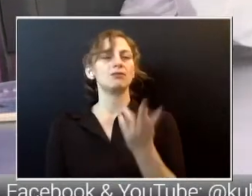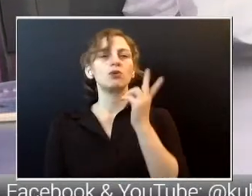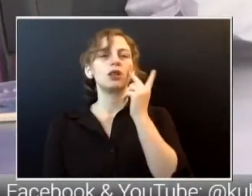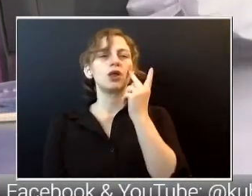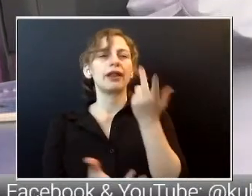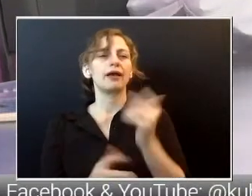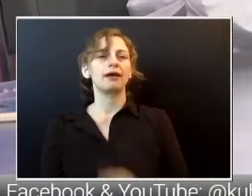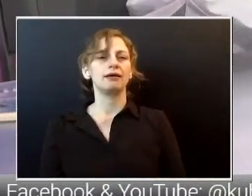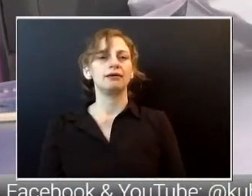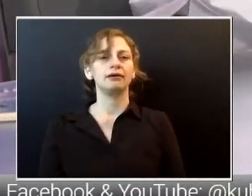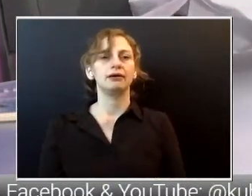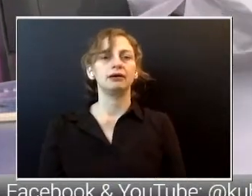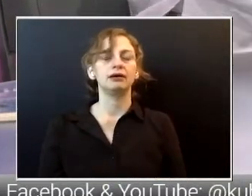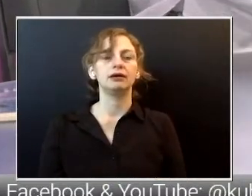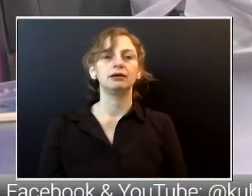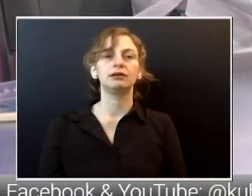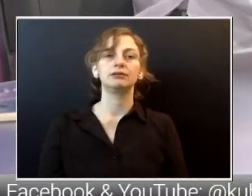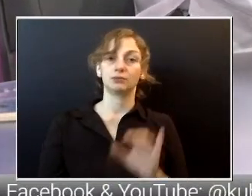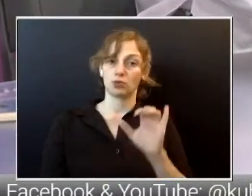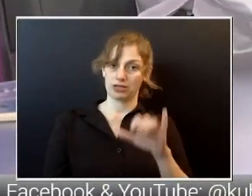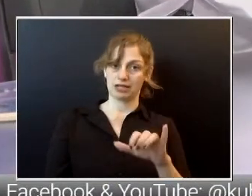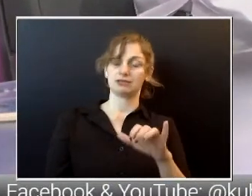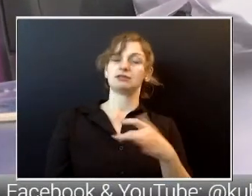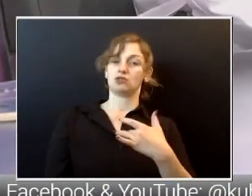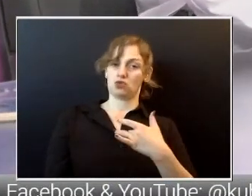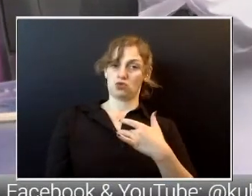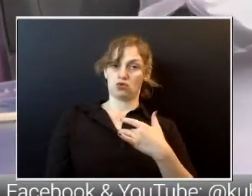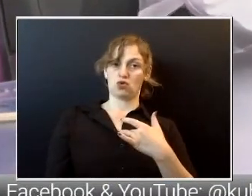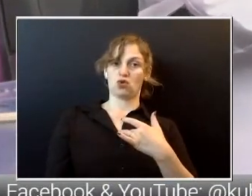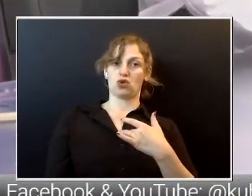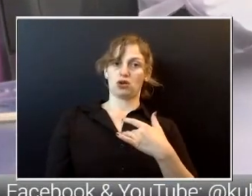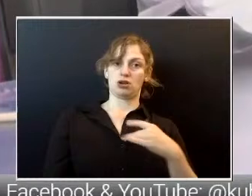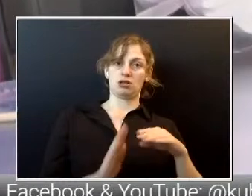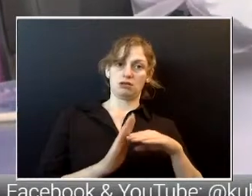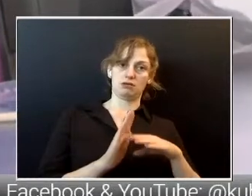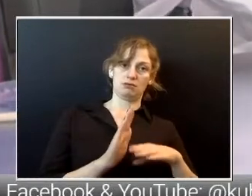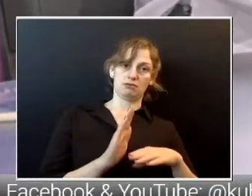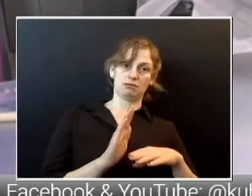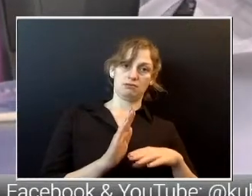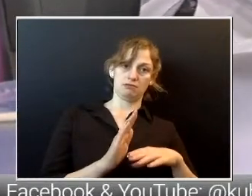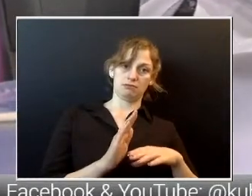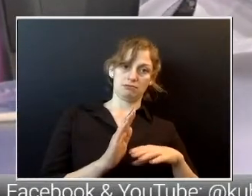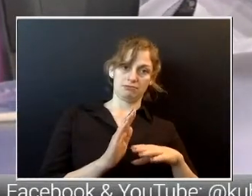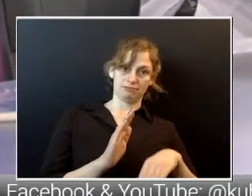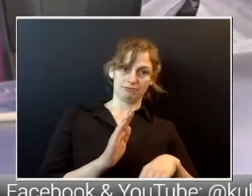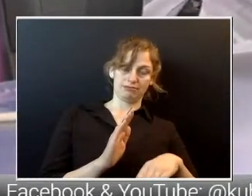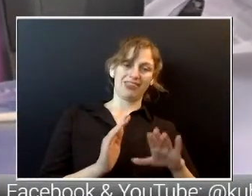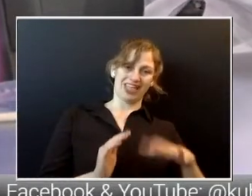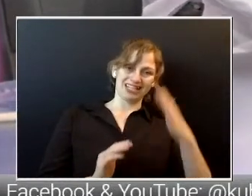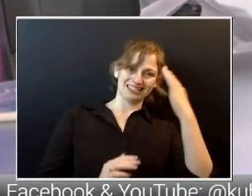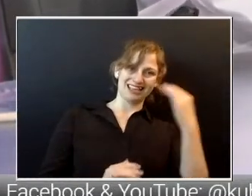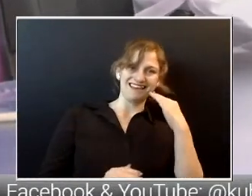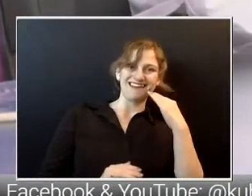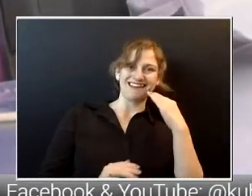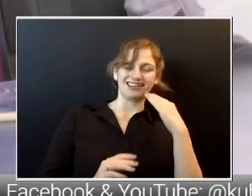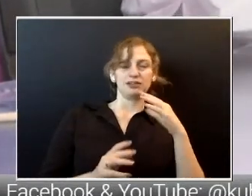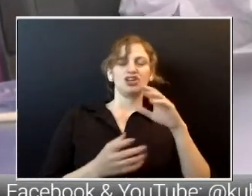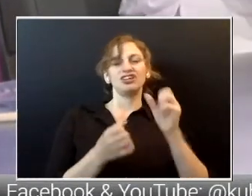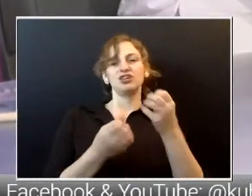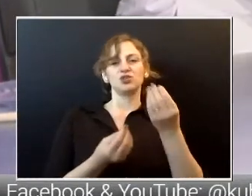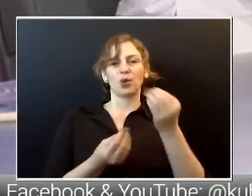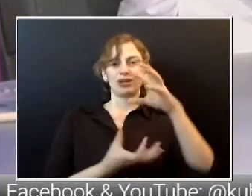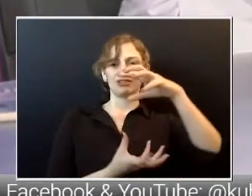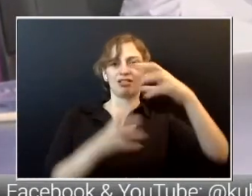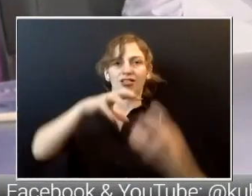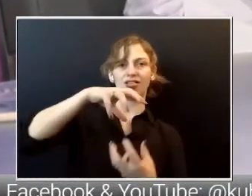picture of the heart. That we're at the bottom. Here's the head. That's the legs. So this big ball right there is the aorta. That's